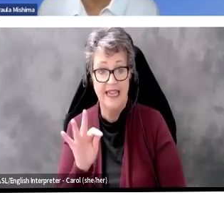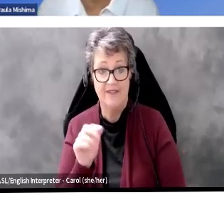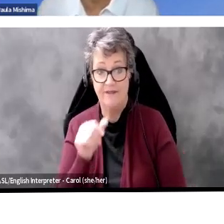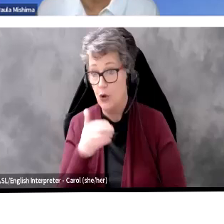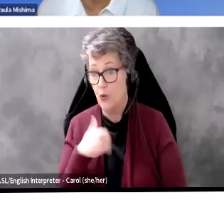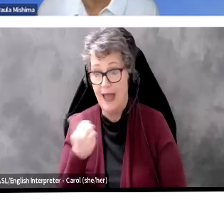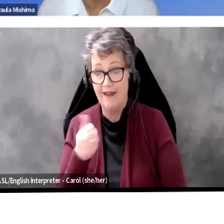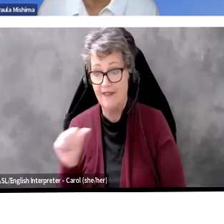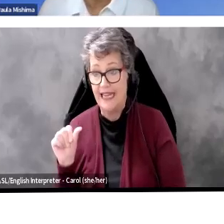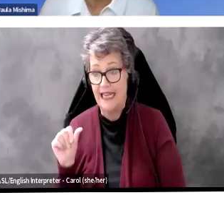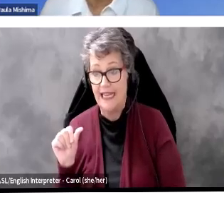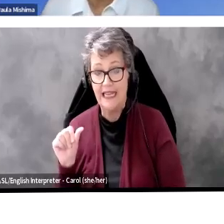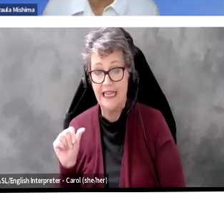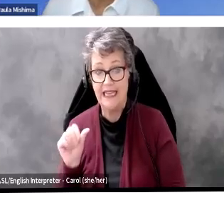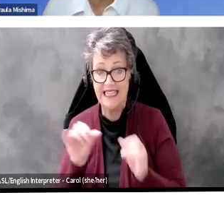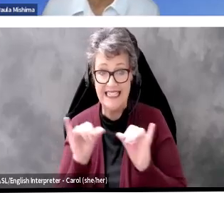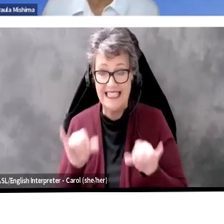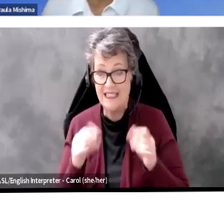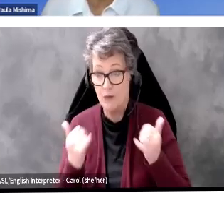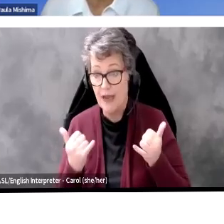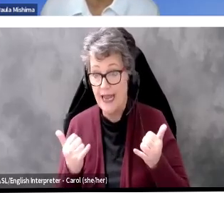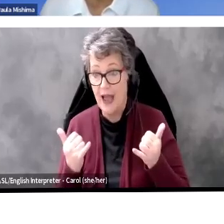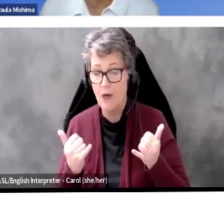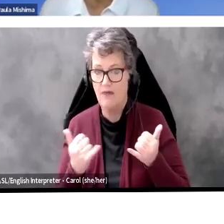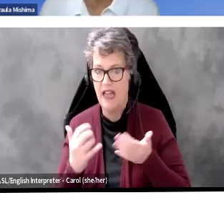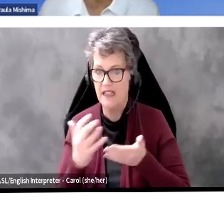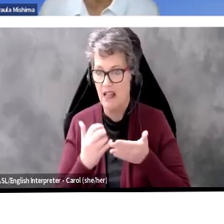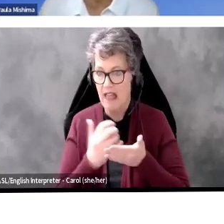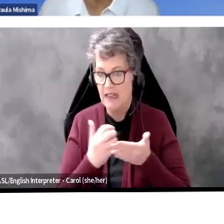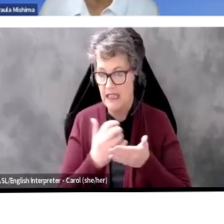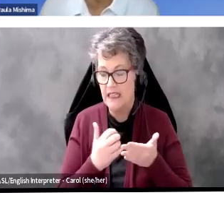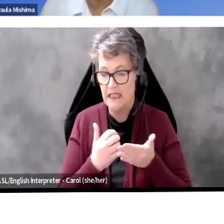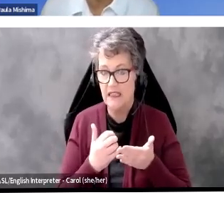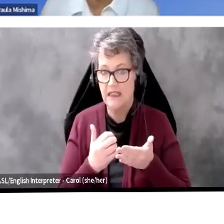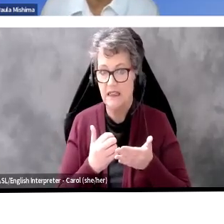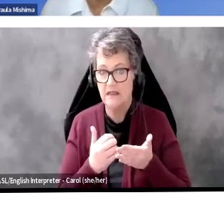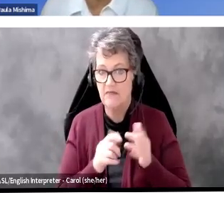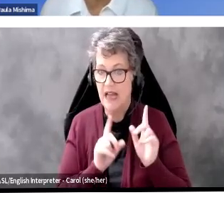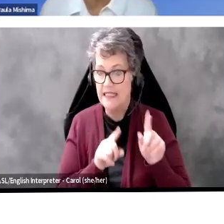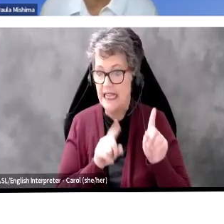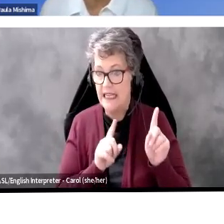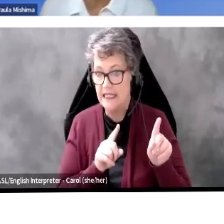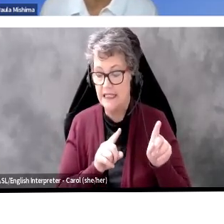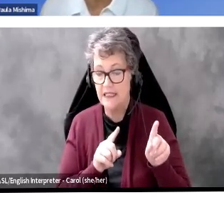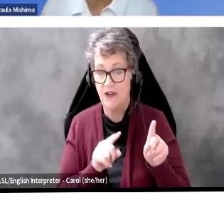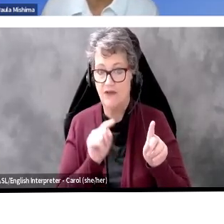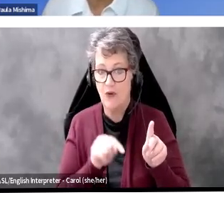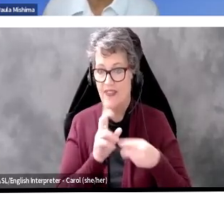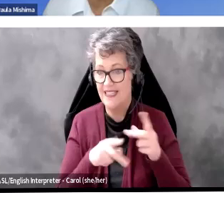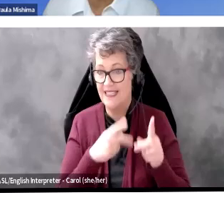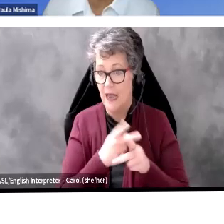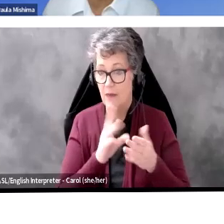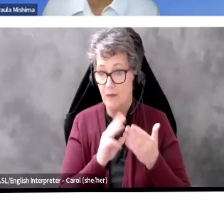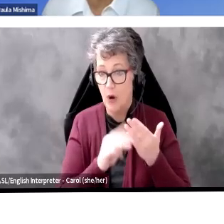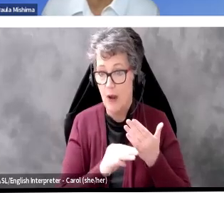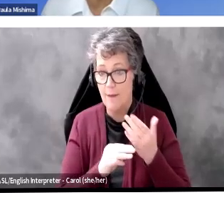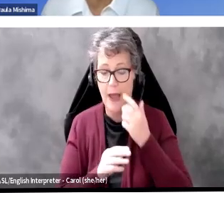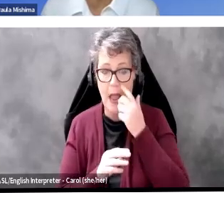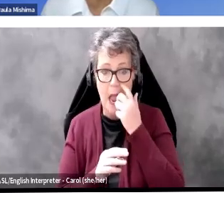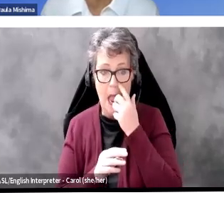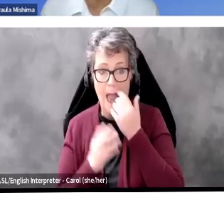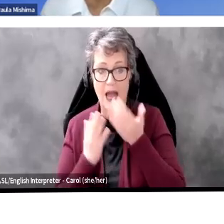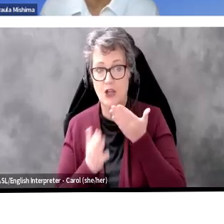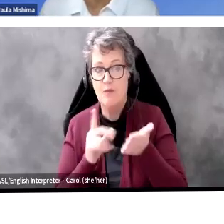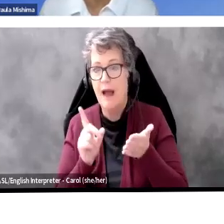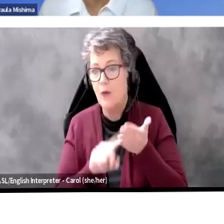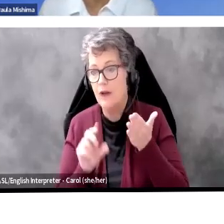have any system right now that is collecting attendance for this kind of program, you might